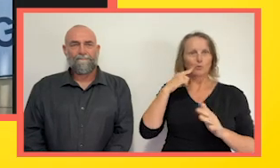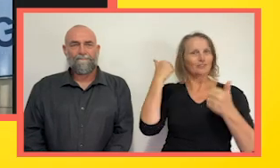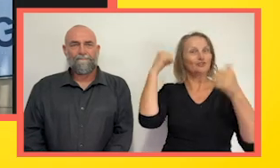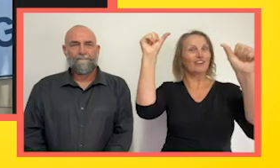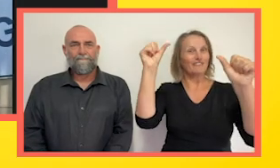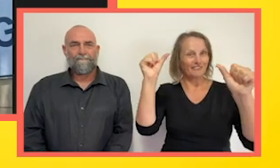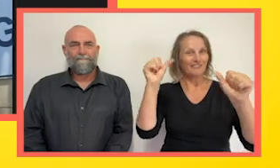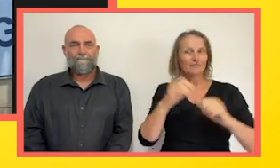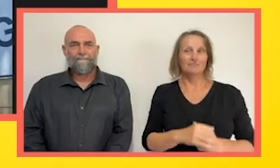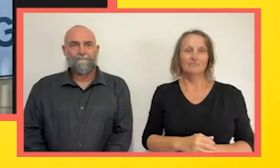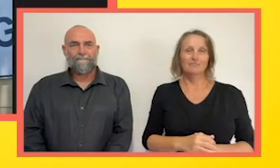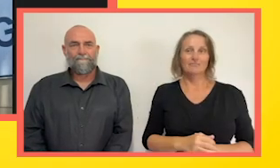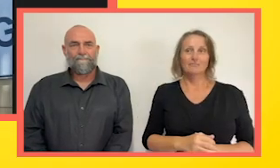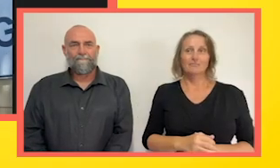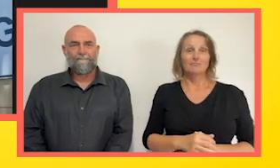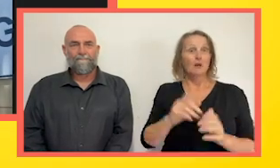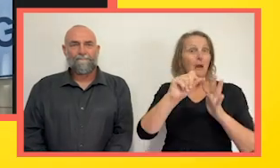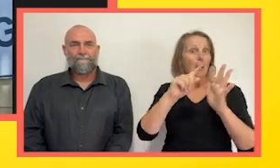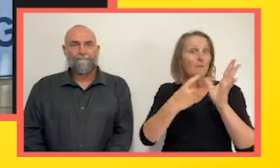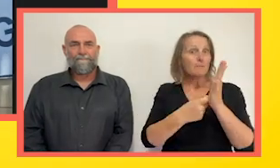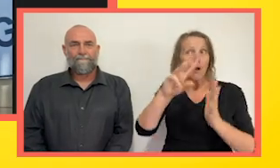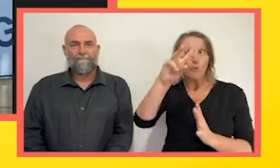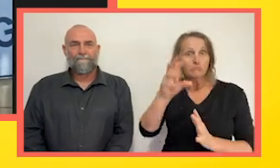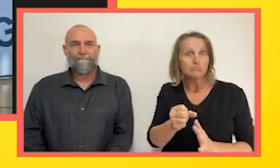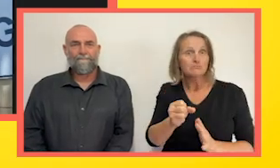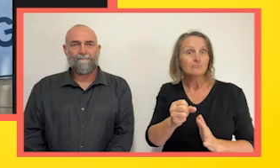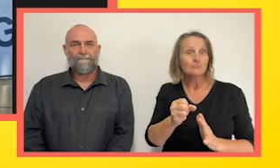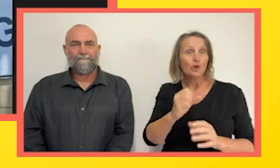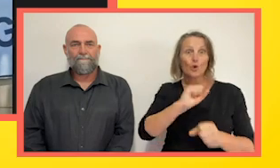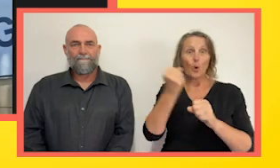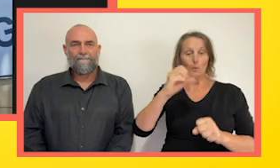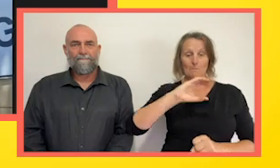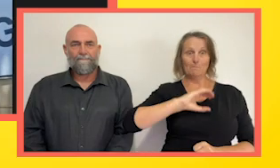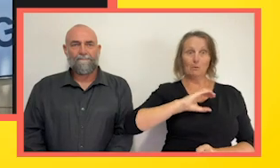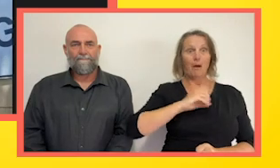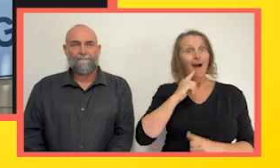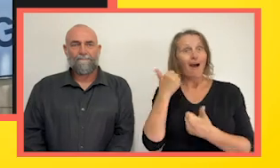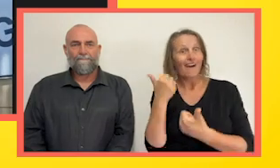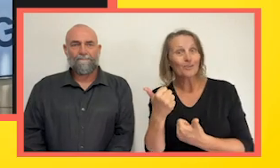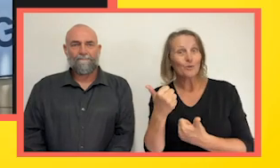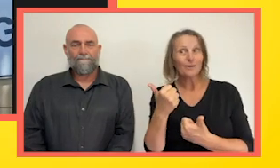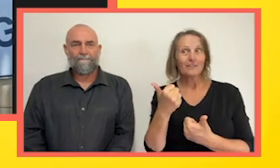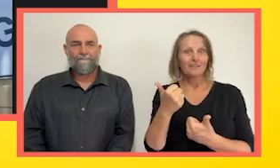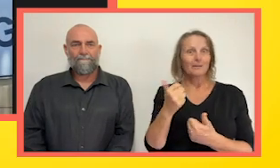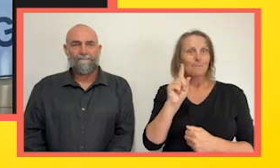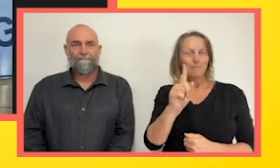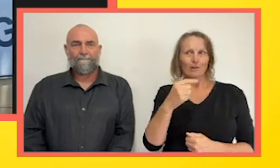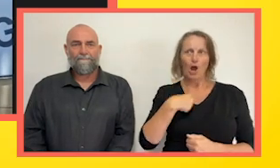achieve, more so even than a Paralympic gold medal. I mean, obviously that's still yet to be ticked off and something I really want to do now.